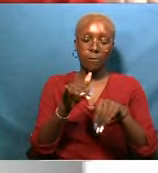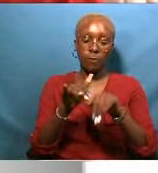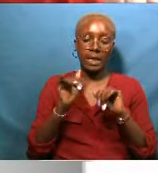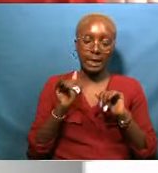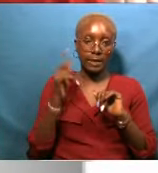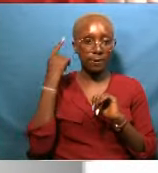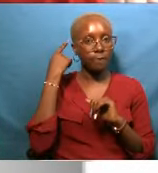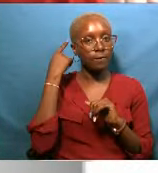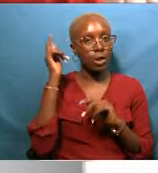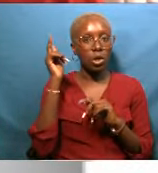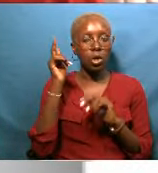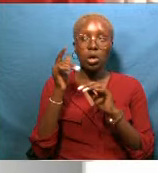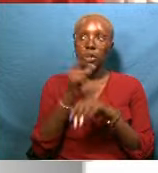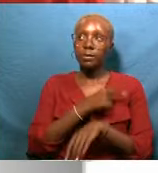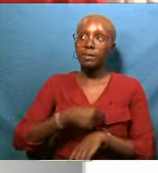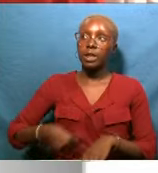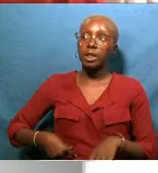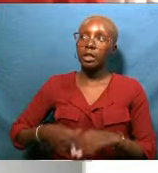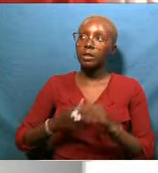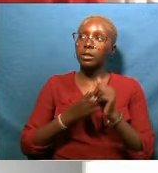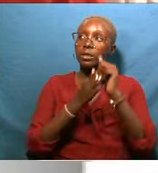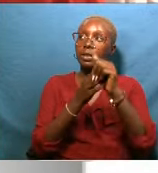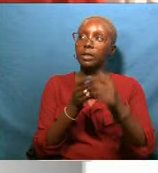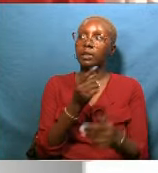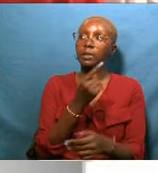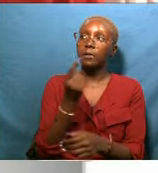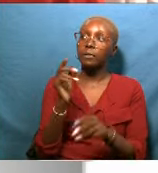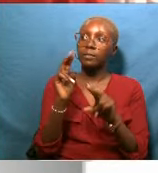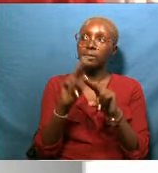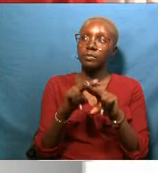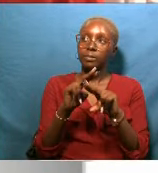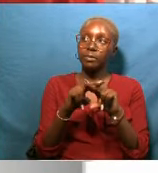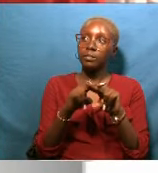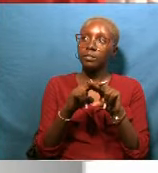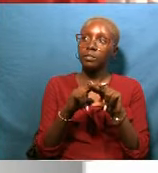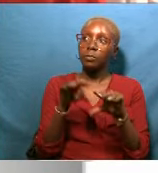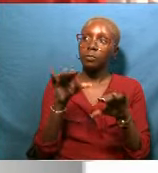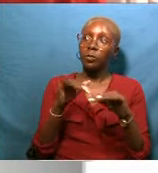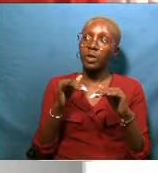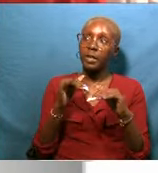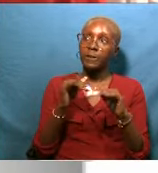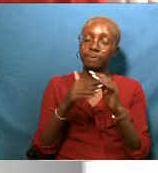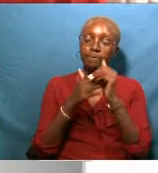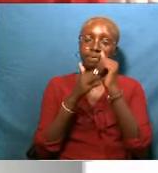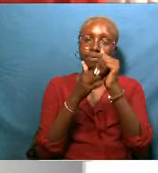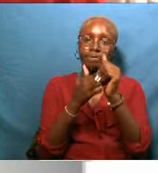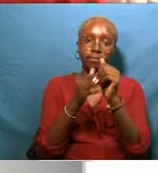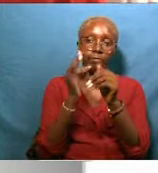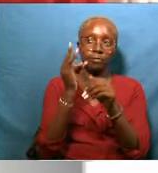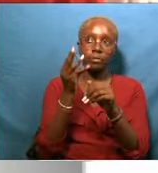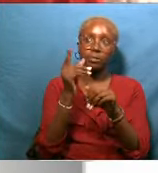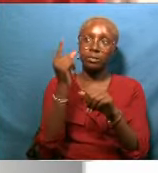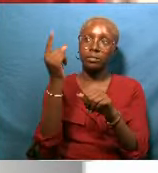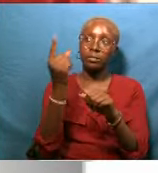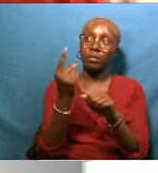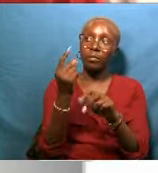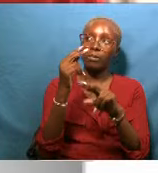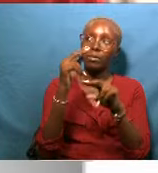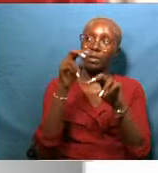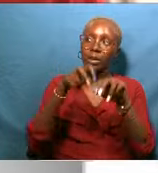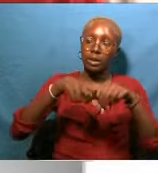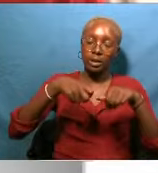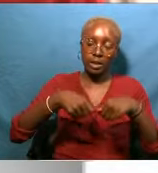you. Remain seated. They will direct you. Whether you are seated on the sides, as you come, just kneel. Once you receive,